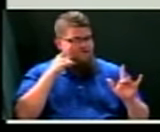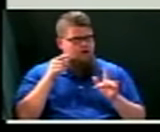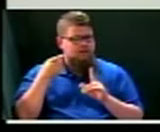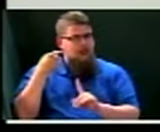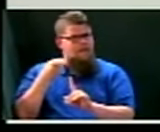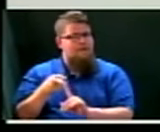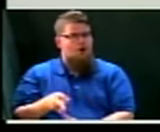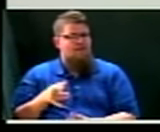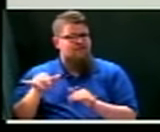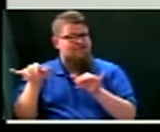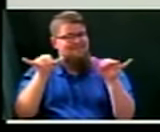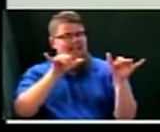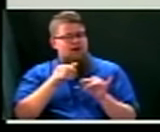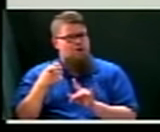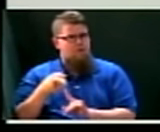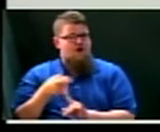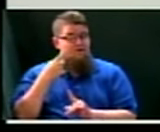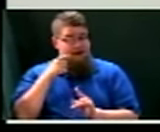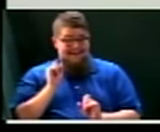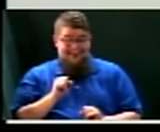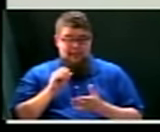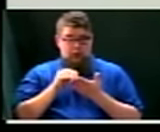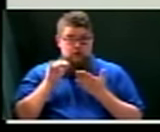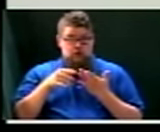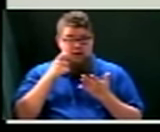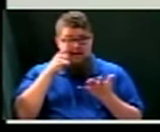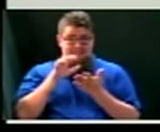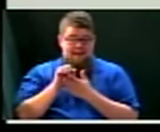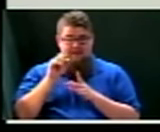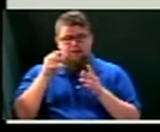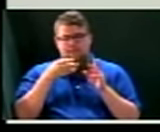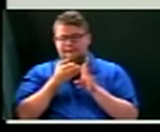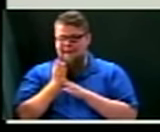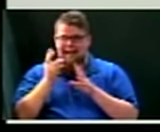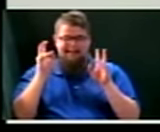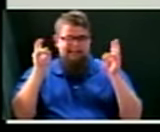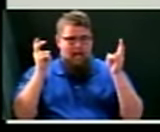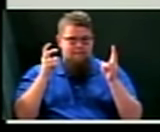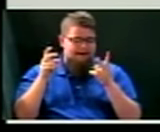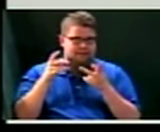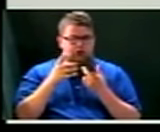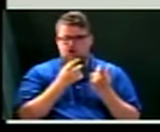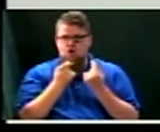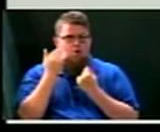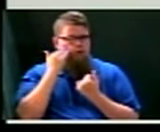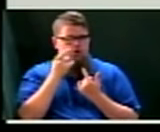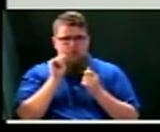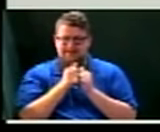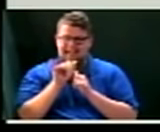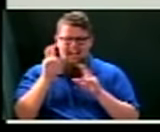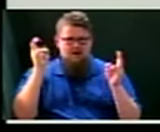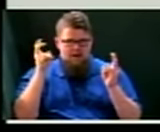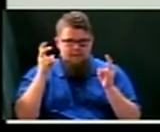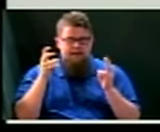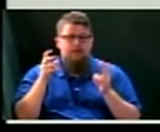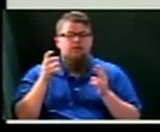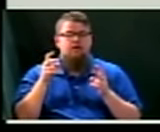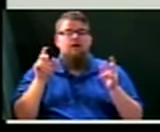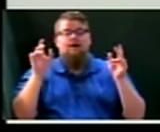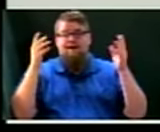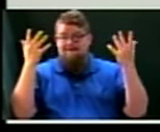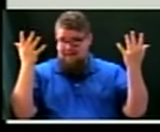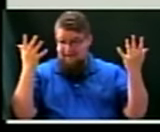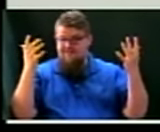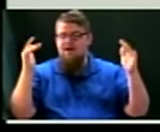standard of can the student identify the main topic and retell something about that main topic. And then I got a four